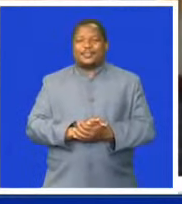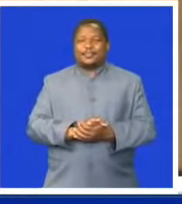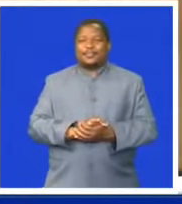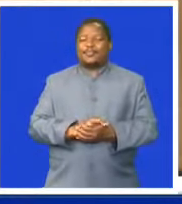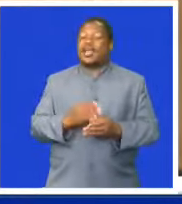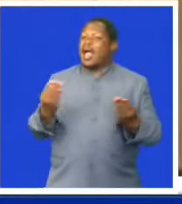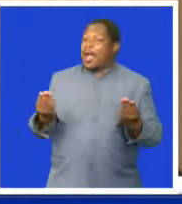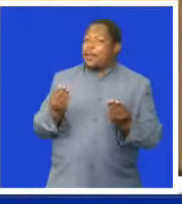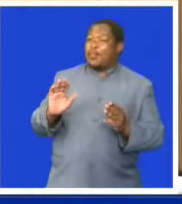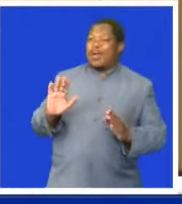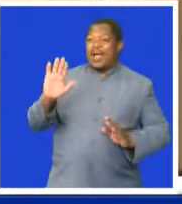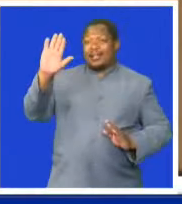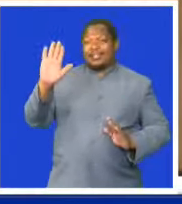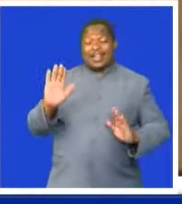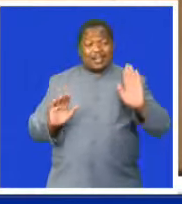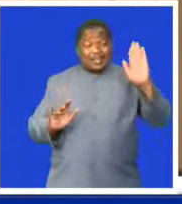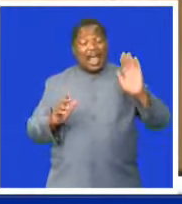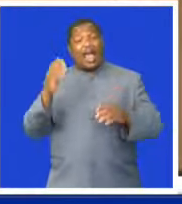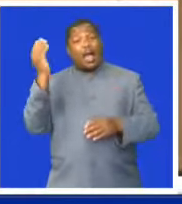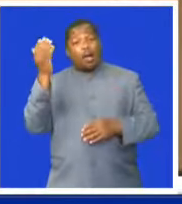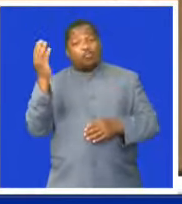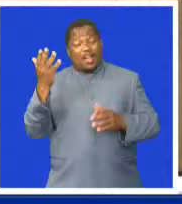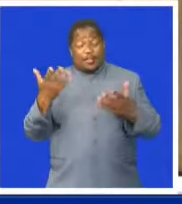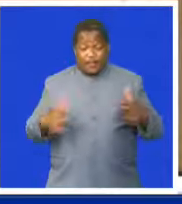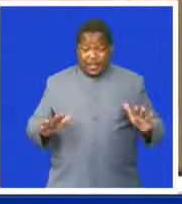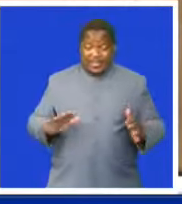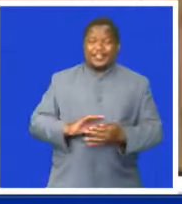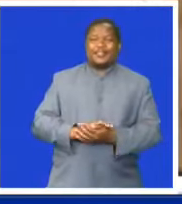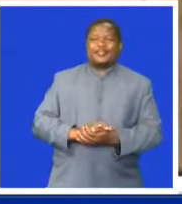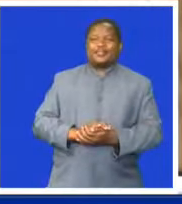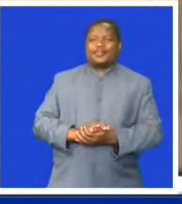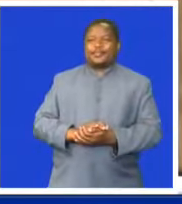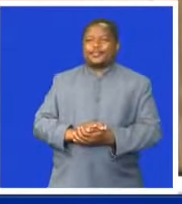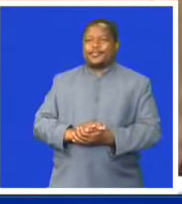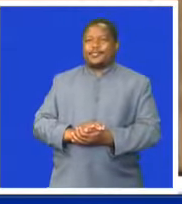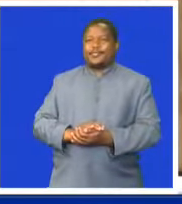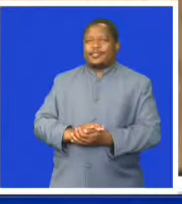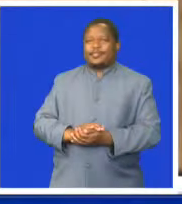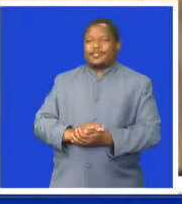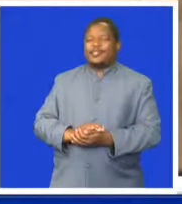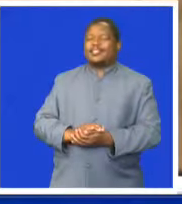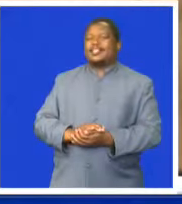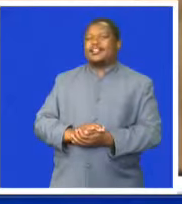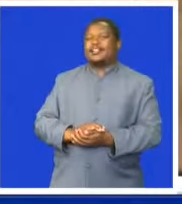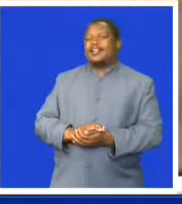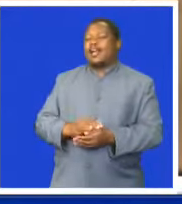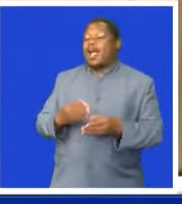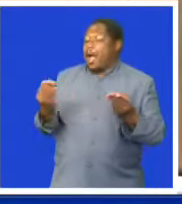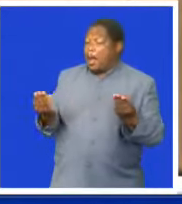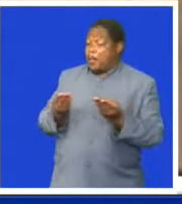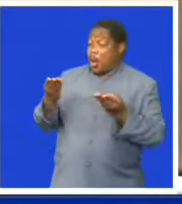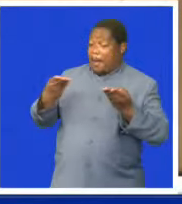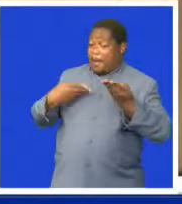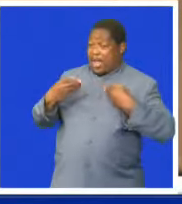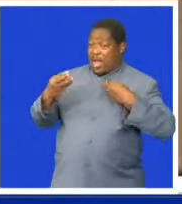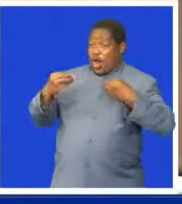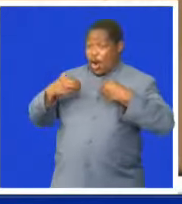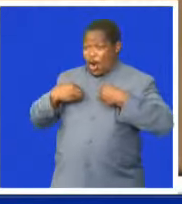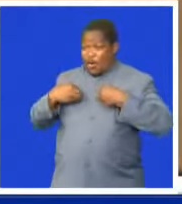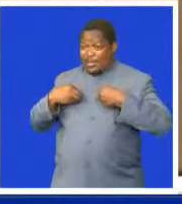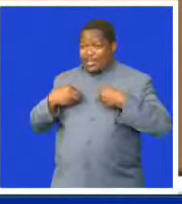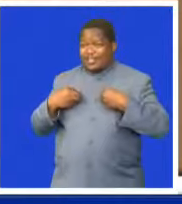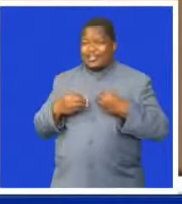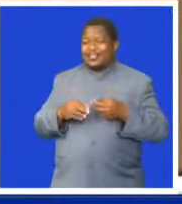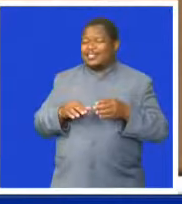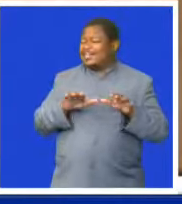welidolobha. Manje kule nkinga thile lapha kuma business there's a lot of not alien over for lack of another